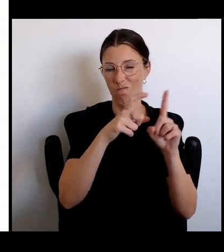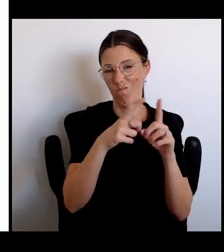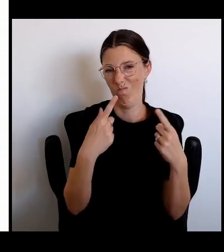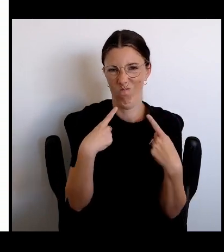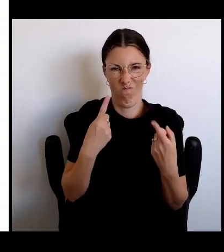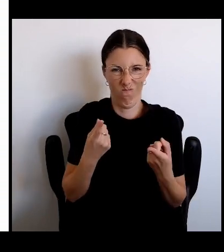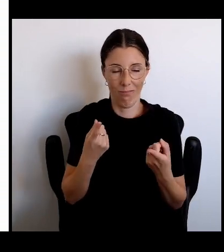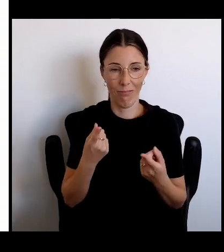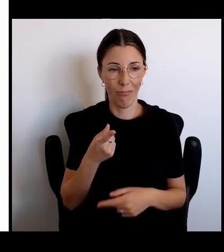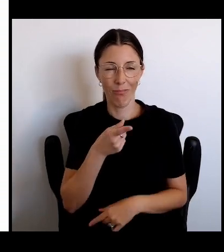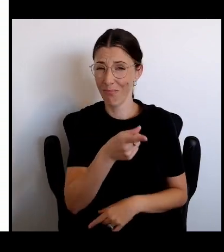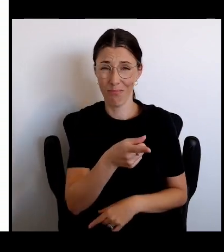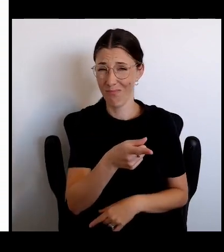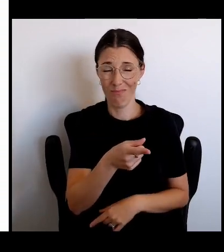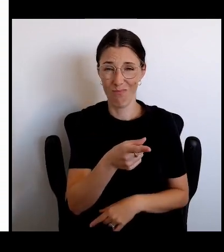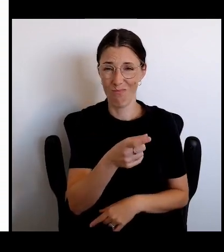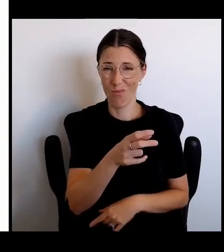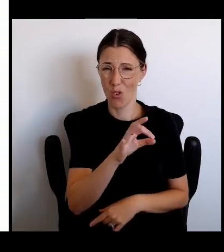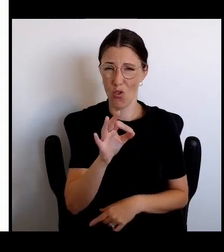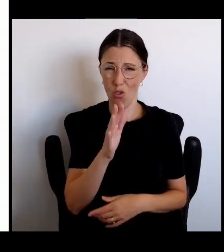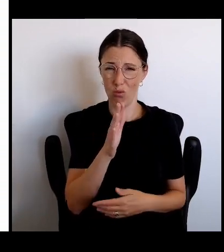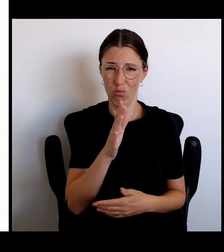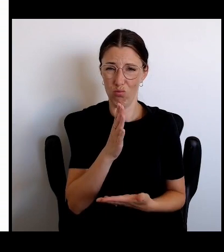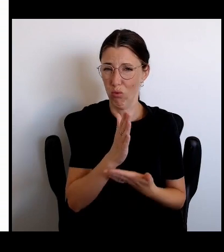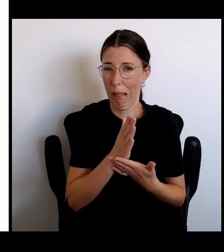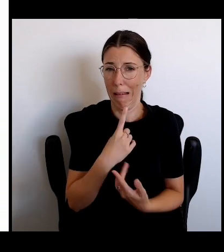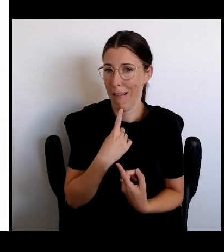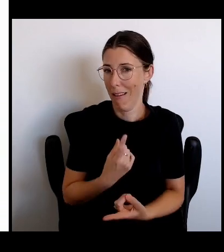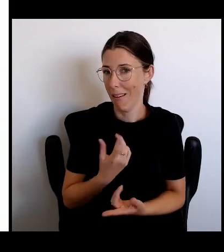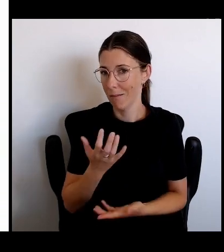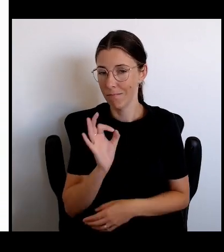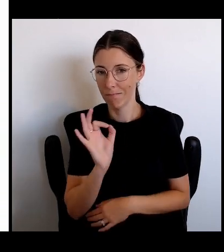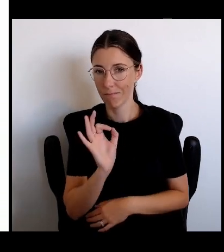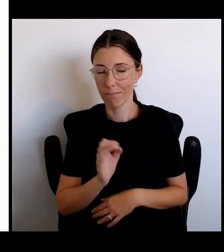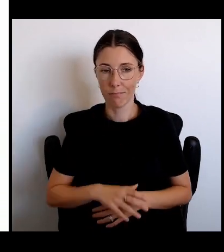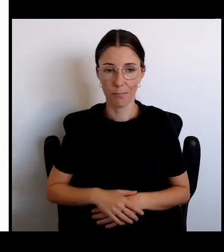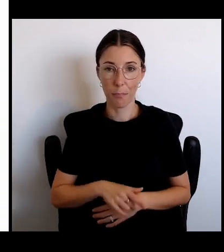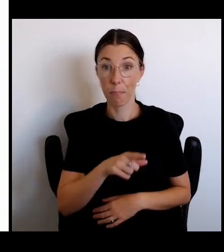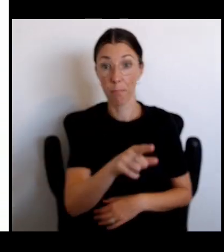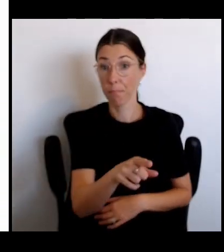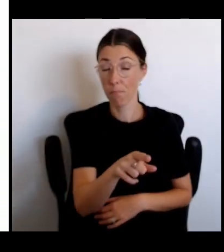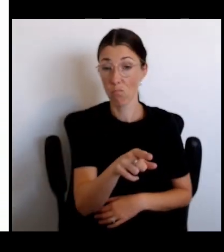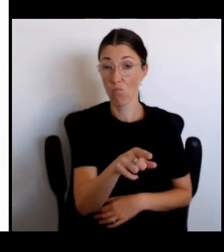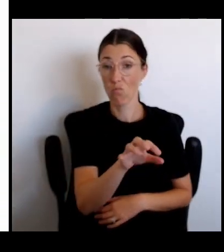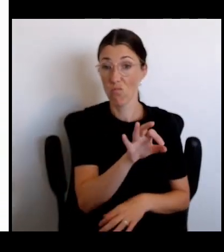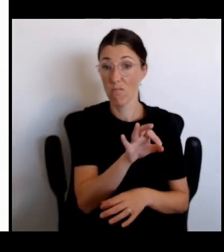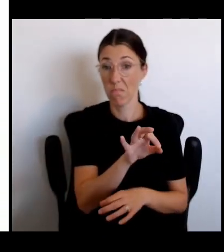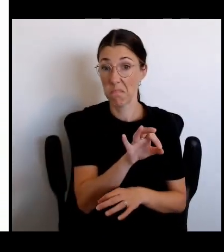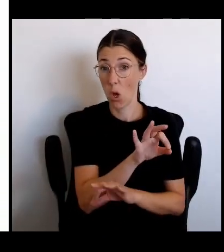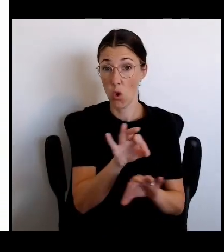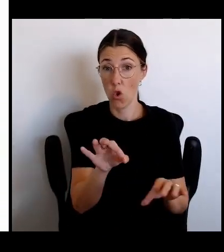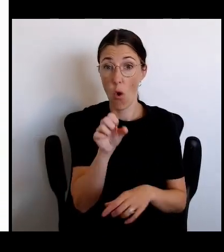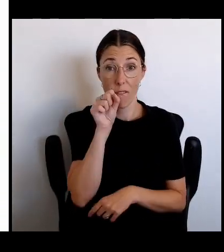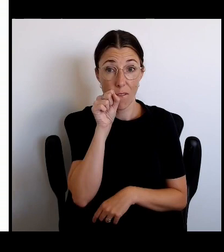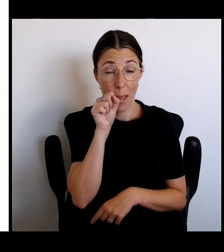their radar. So whilst they're also vaping, not vaping, and have made a conscious, deliberate decision not to